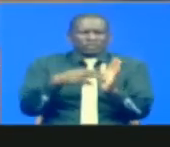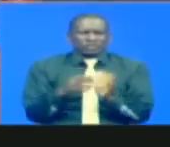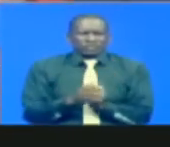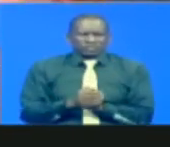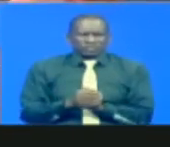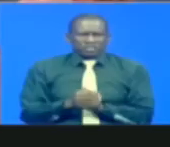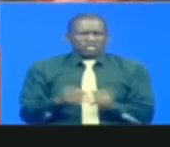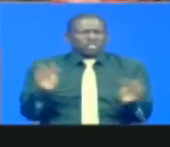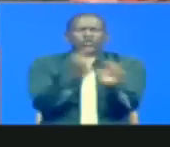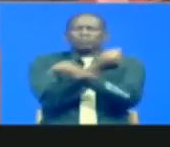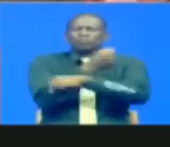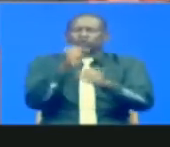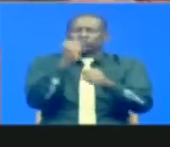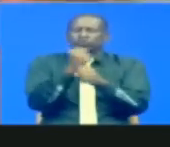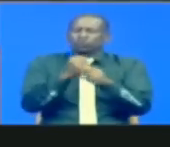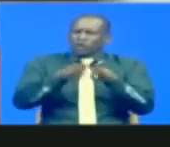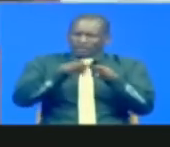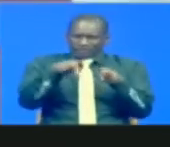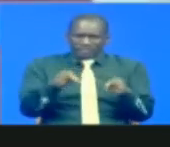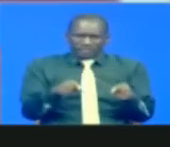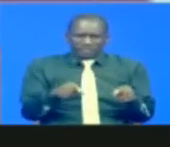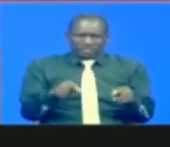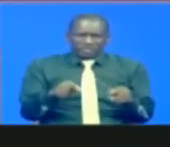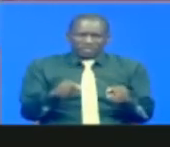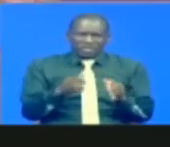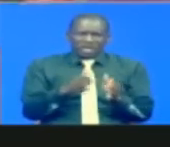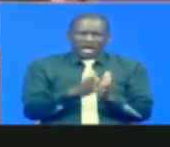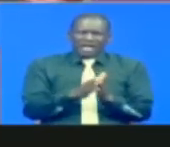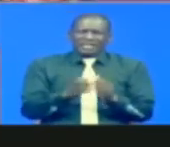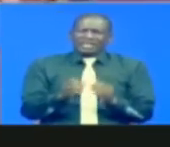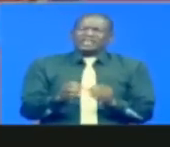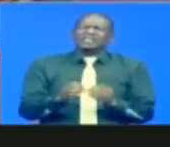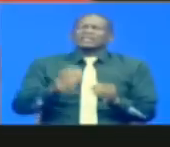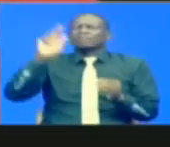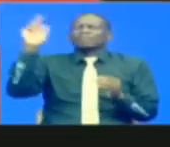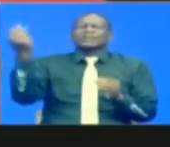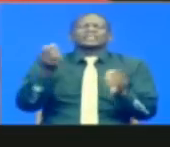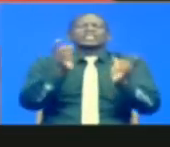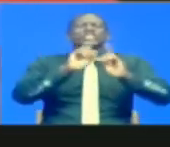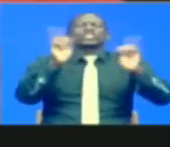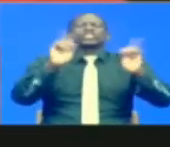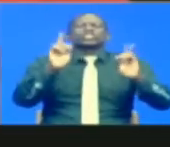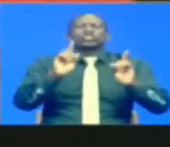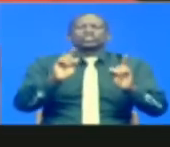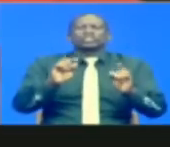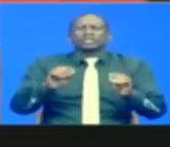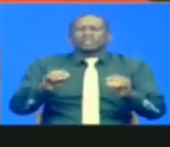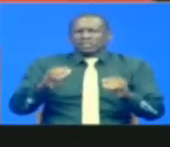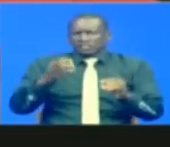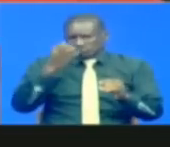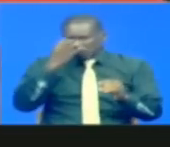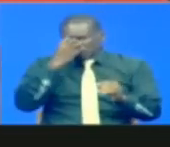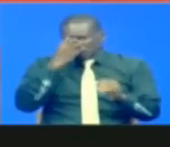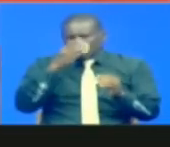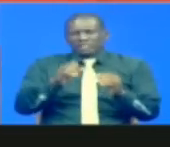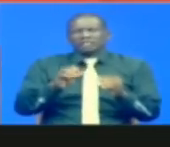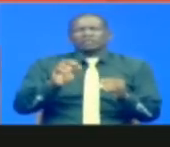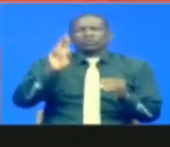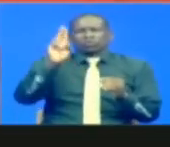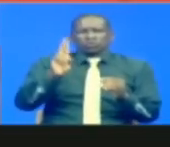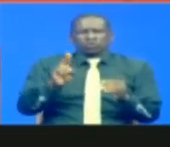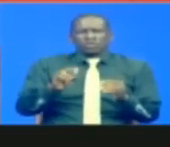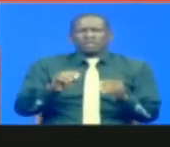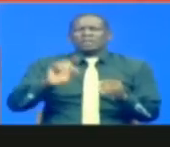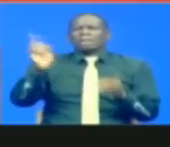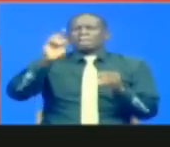It can't happen. And the sword was left in the hand of one person. Health Cabinet Secretary Cecily Kariuki has made